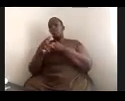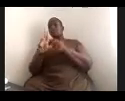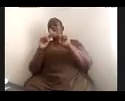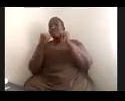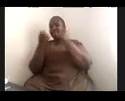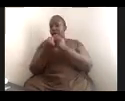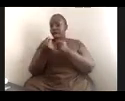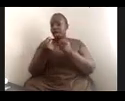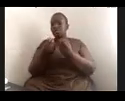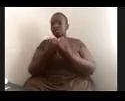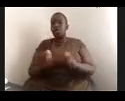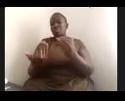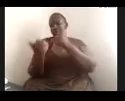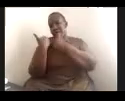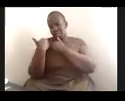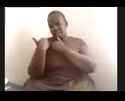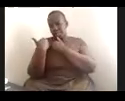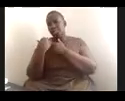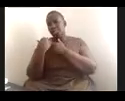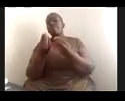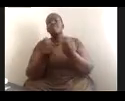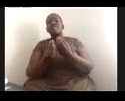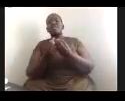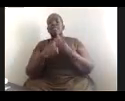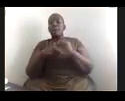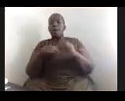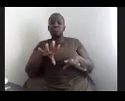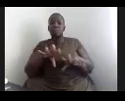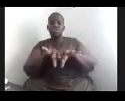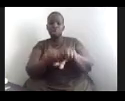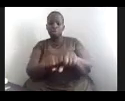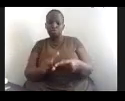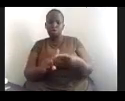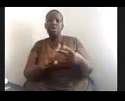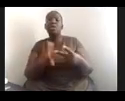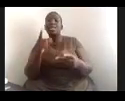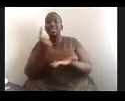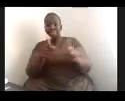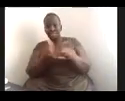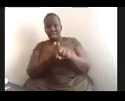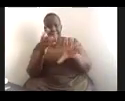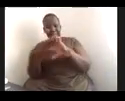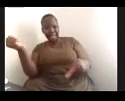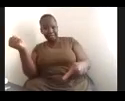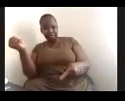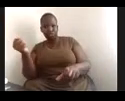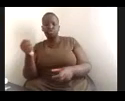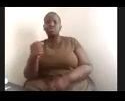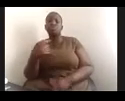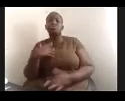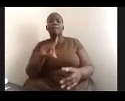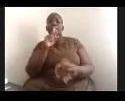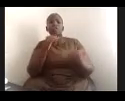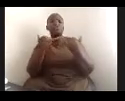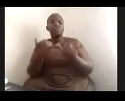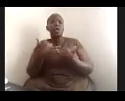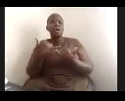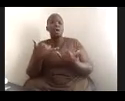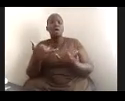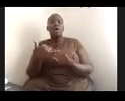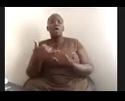for the National Child Protection Register. There's things about adoption and abduction. But today we are